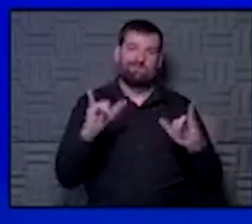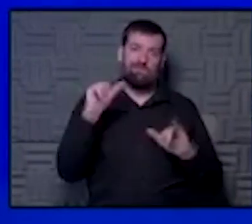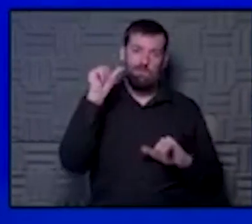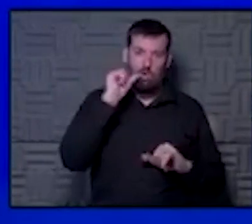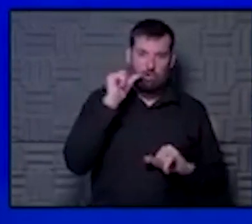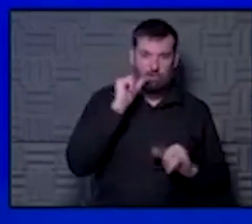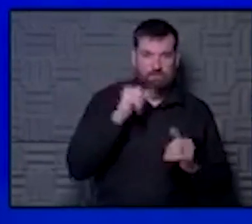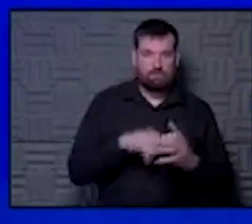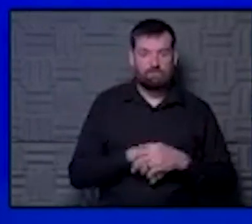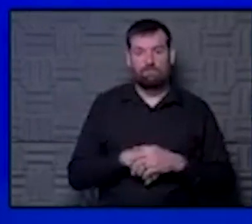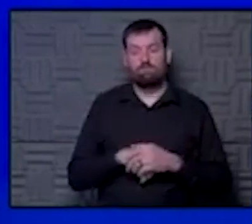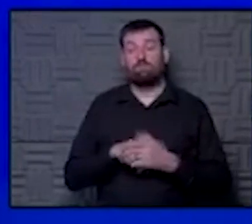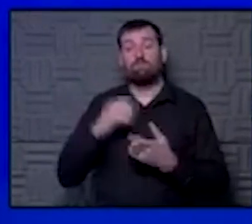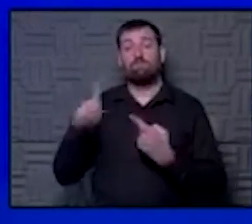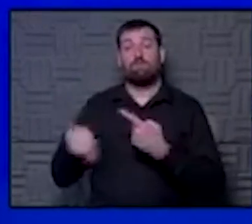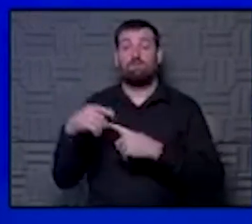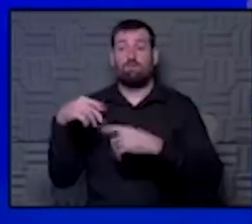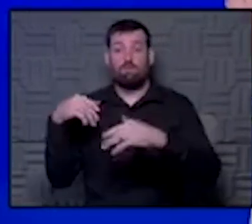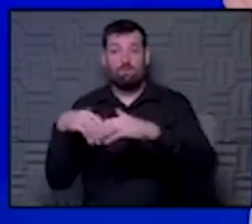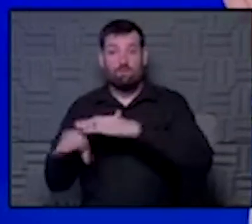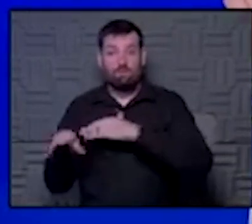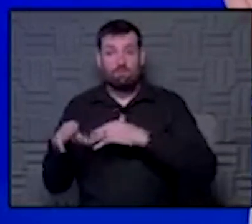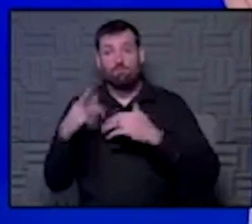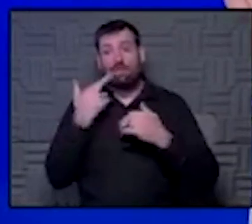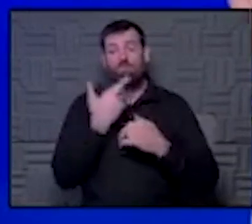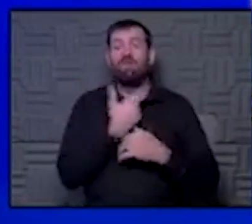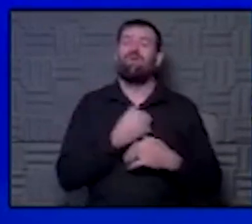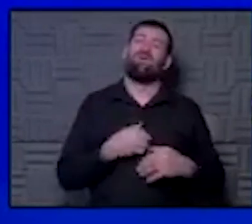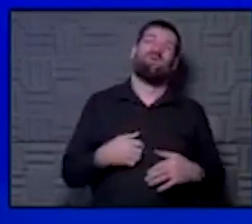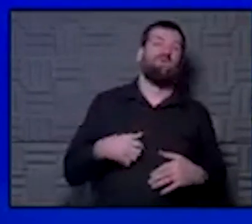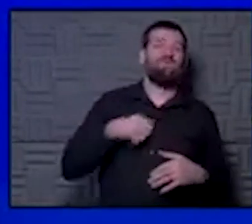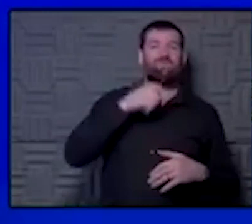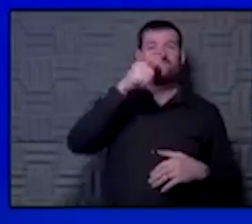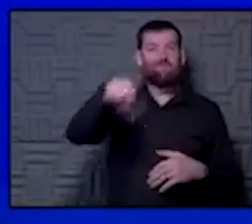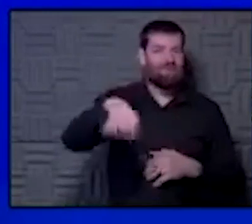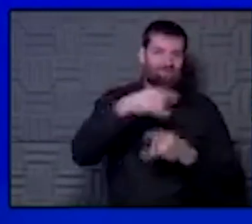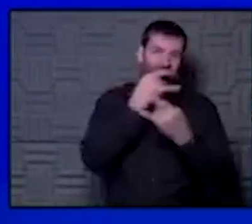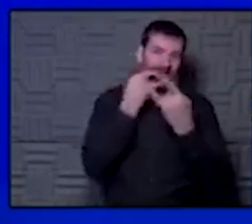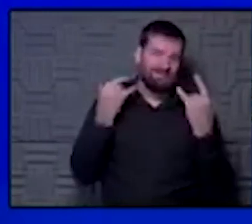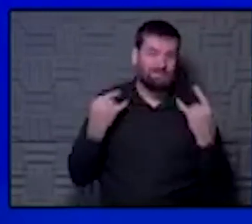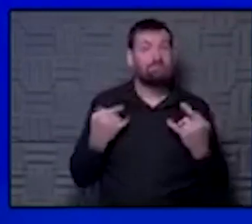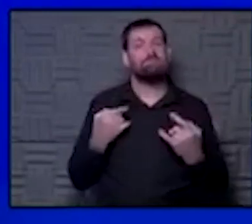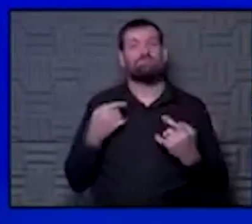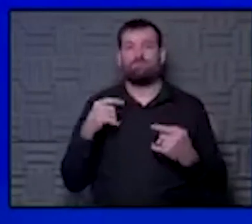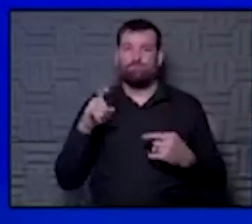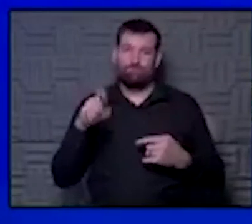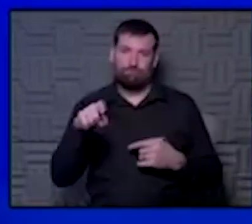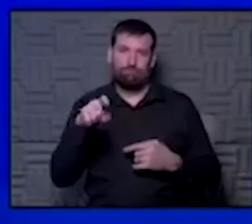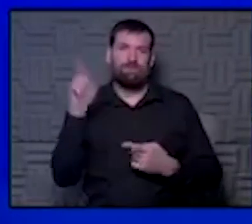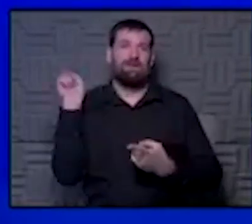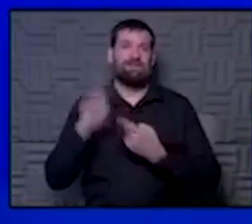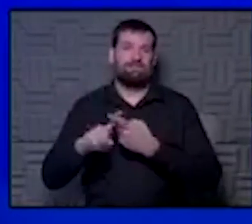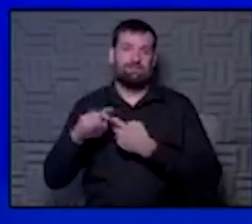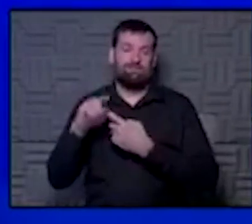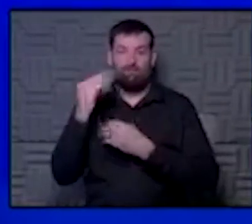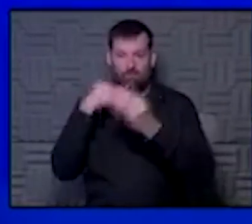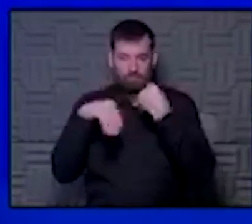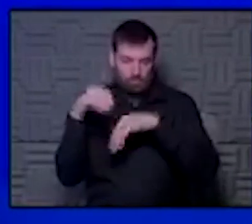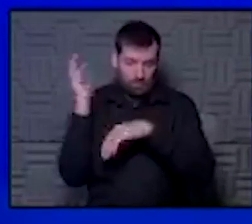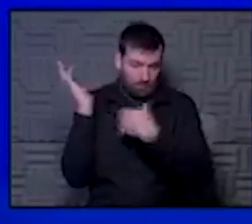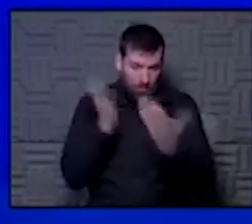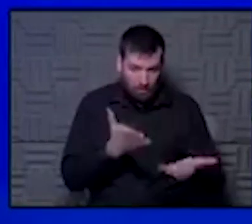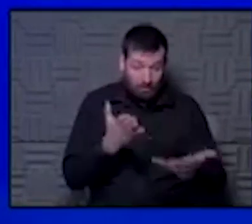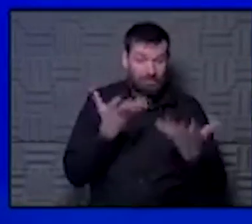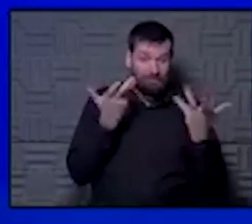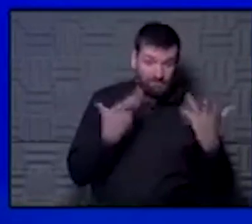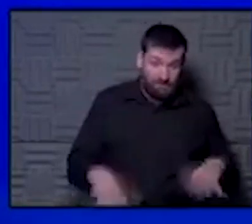when you walk into a restaurant, it's like, I don't have to wear my mask. Well, no, actually, you're supposed to keep your mask on until your food's delivered. You take it off to eat, and then you put it right